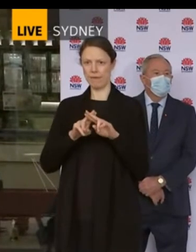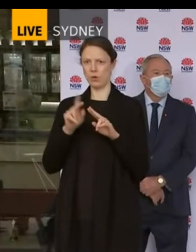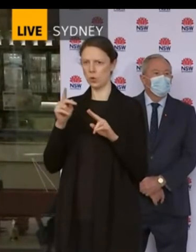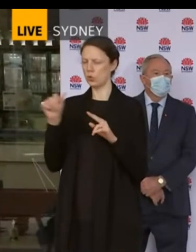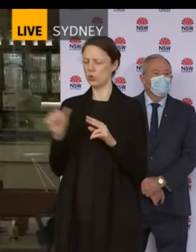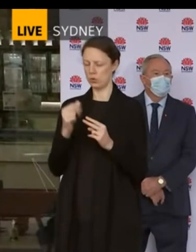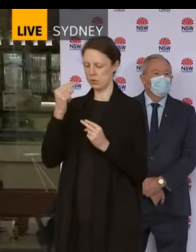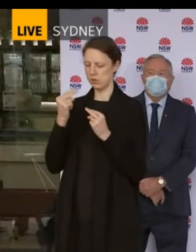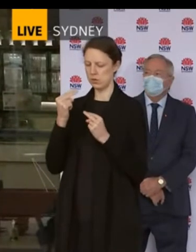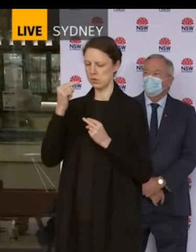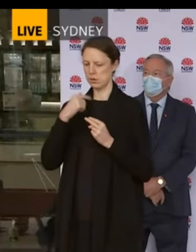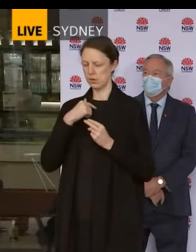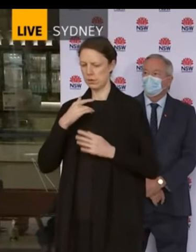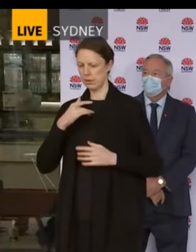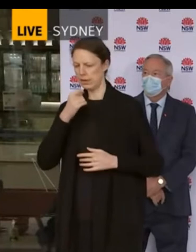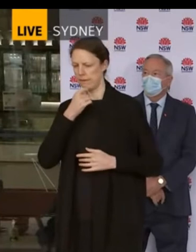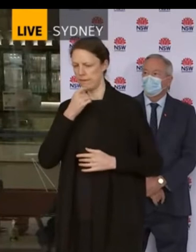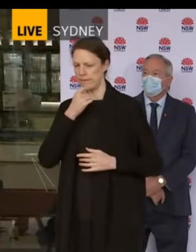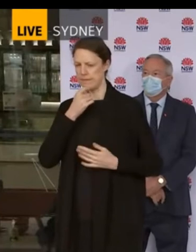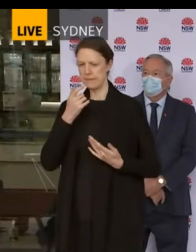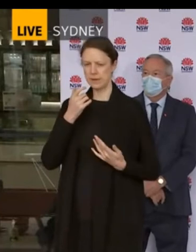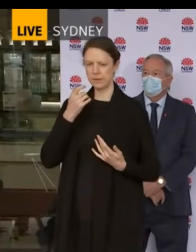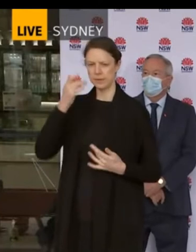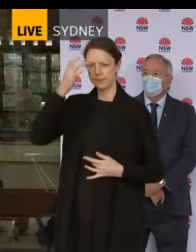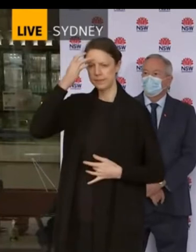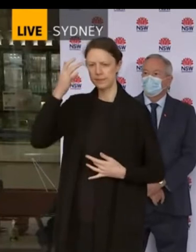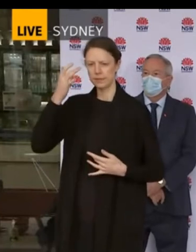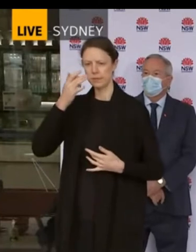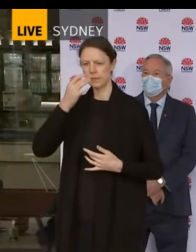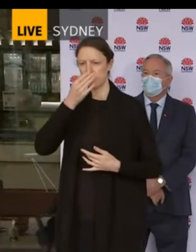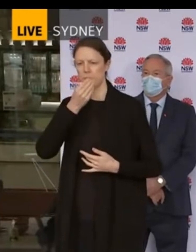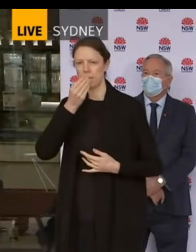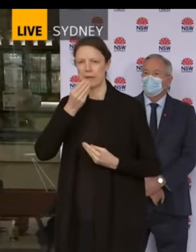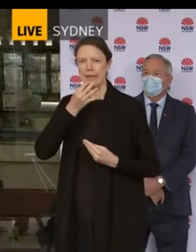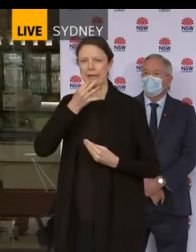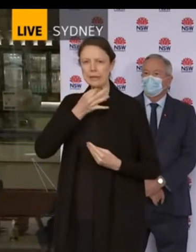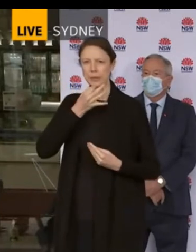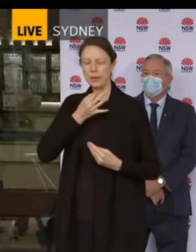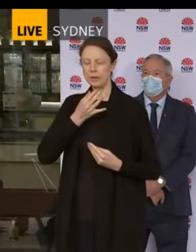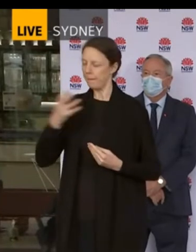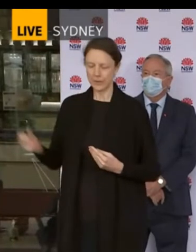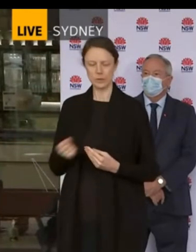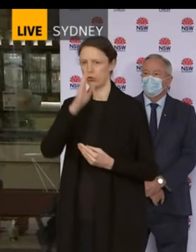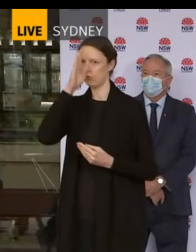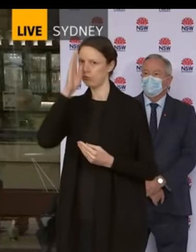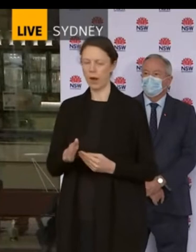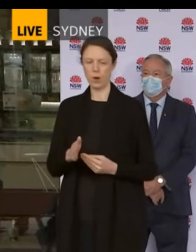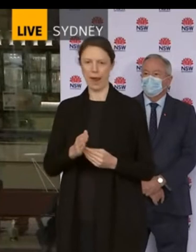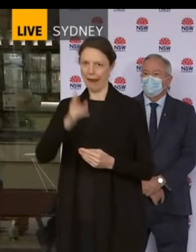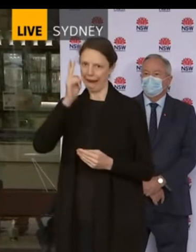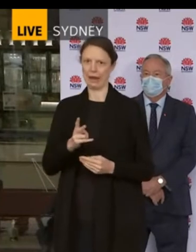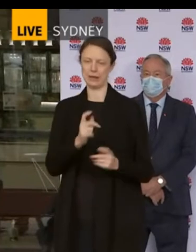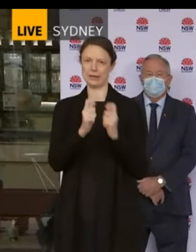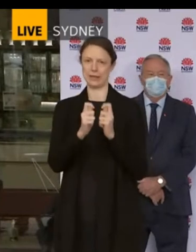symptoms, you need to retest. And that goes for the community in general. One negative test